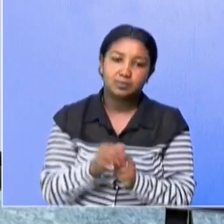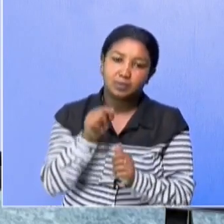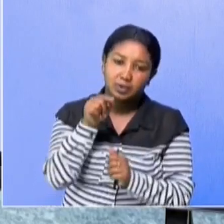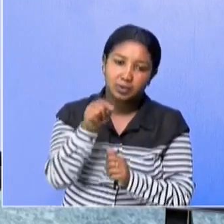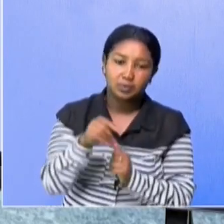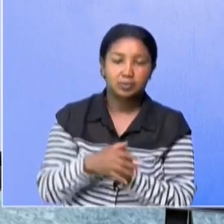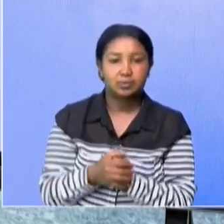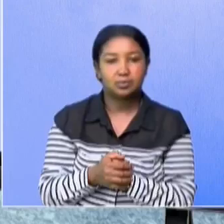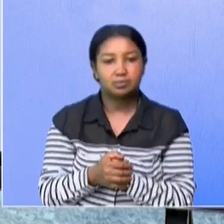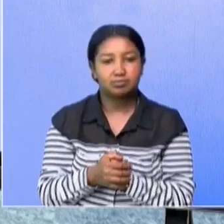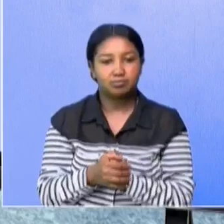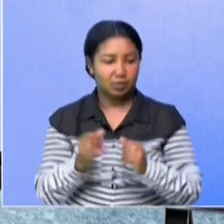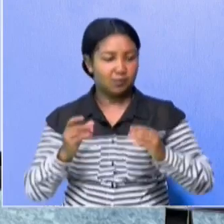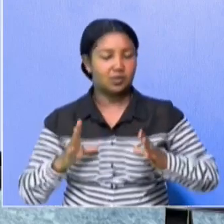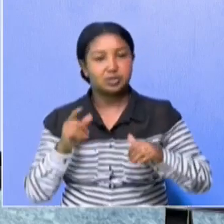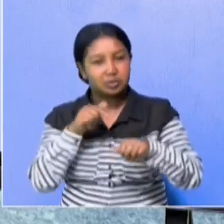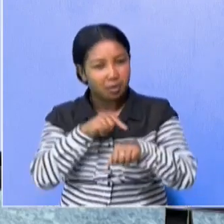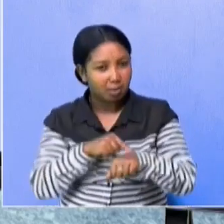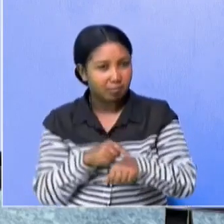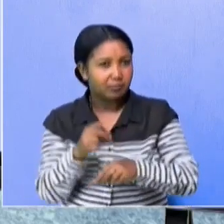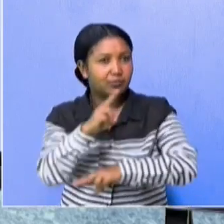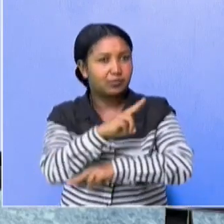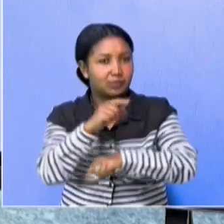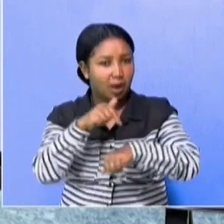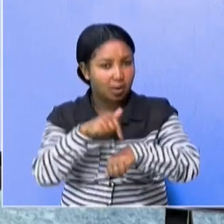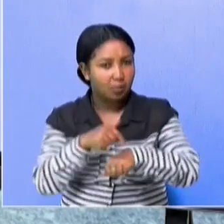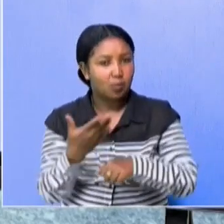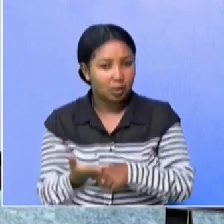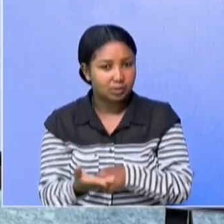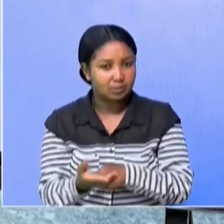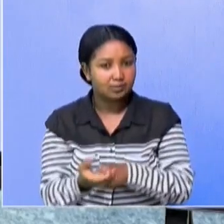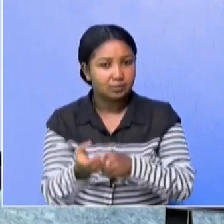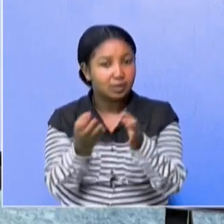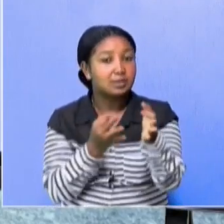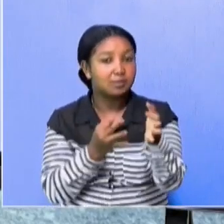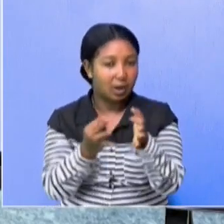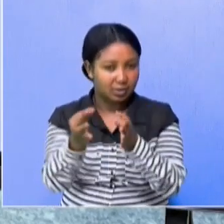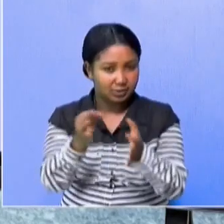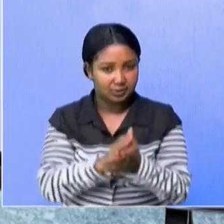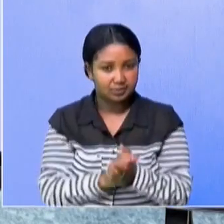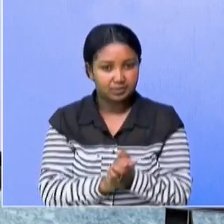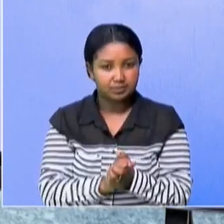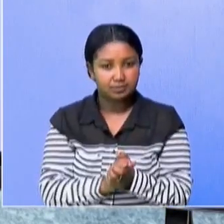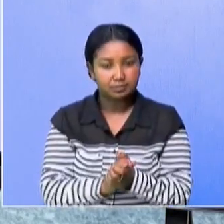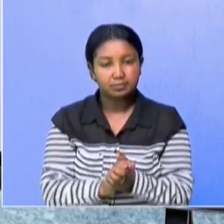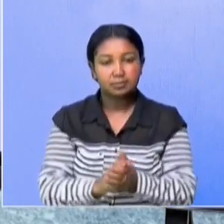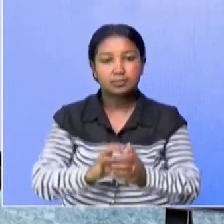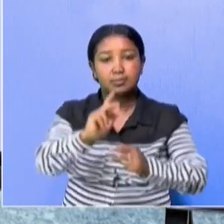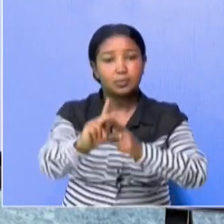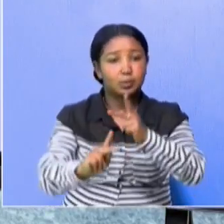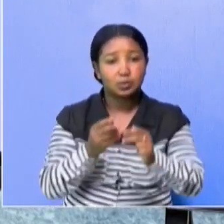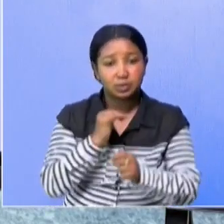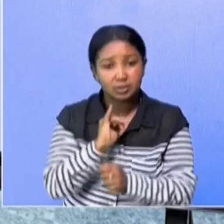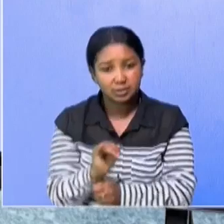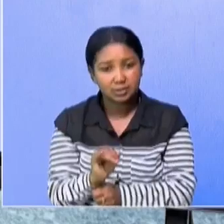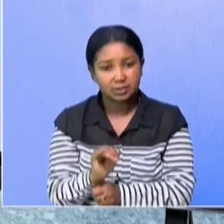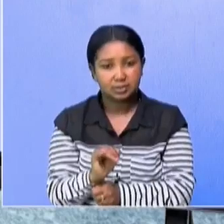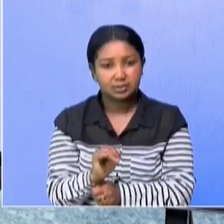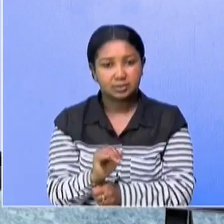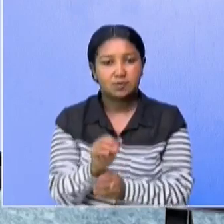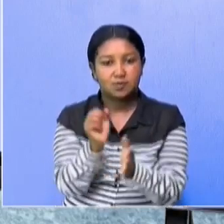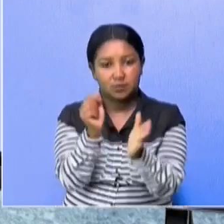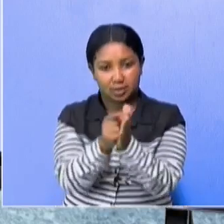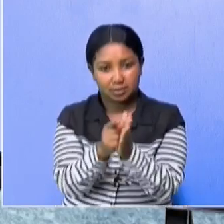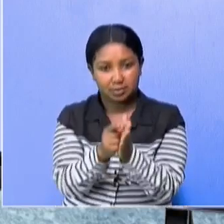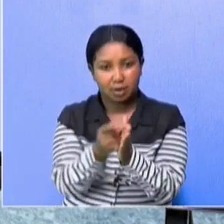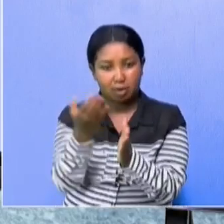your vacation time? So this is explanation. And the process is, as I have the